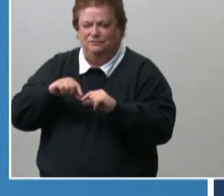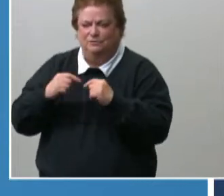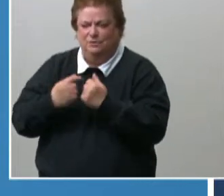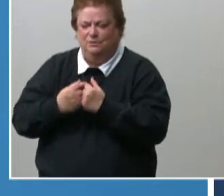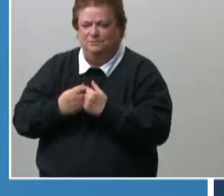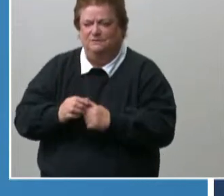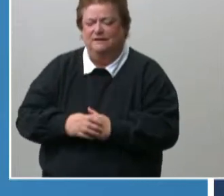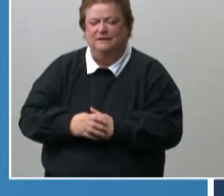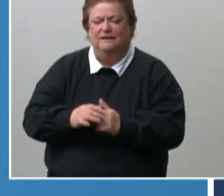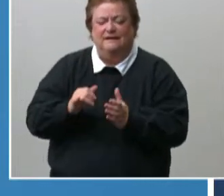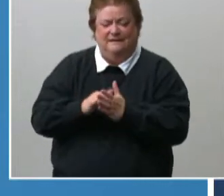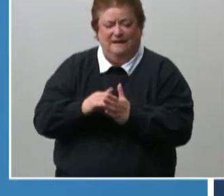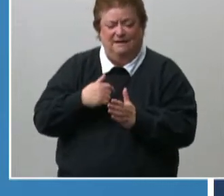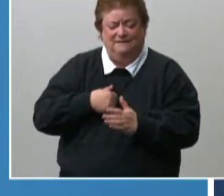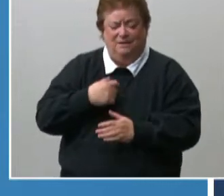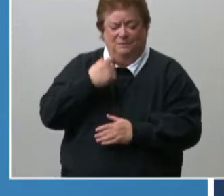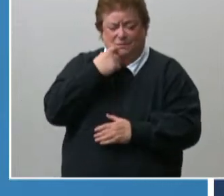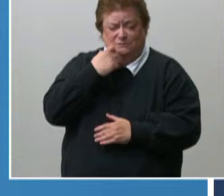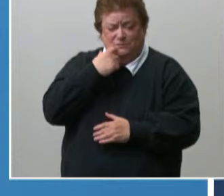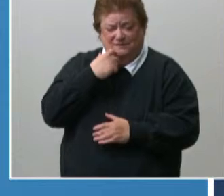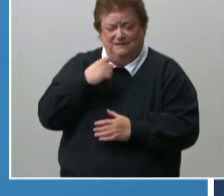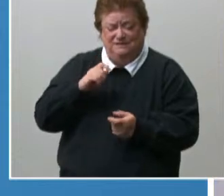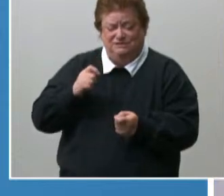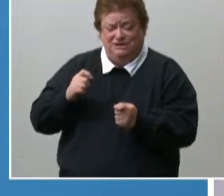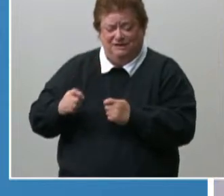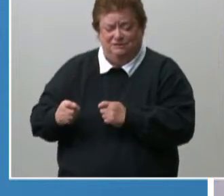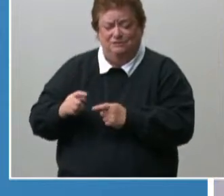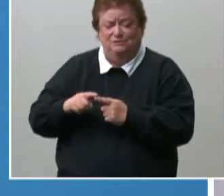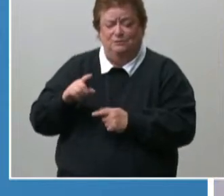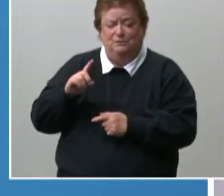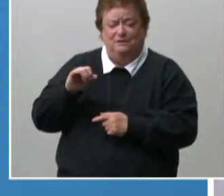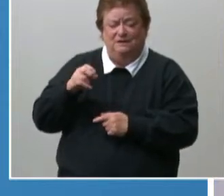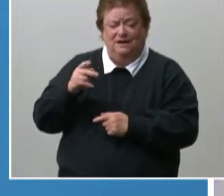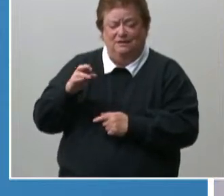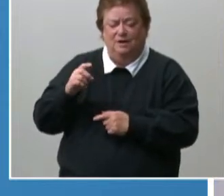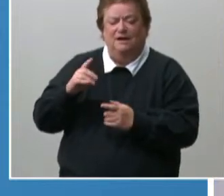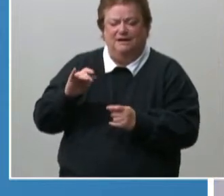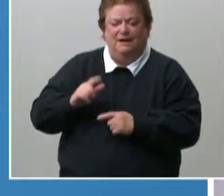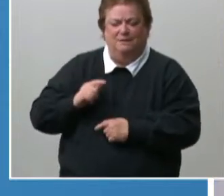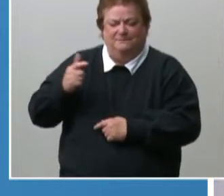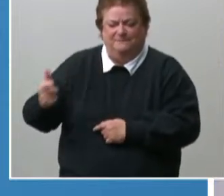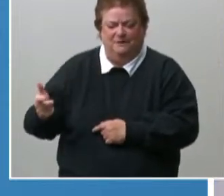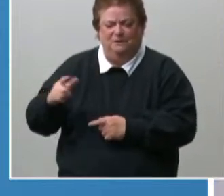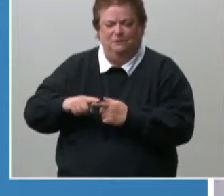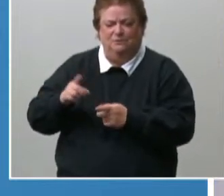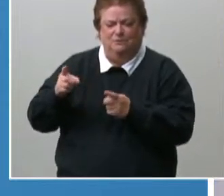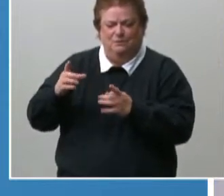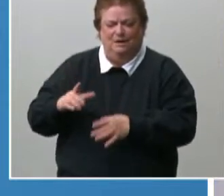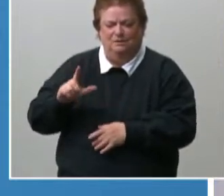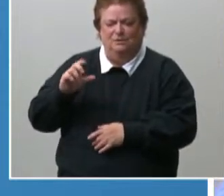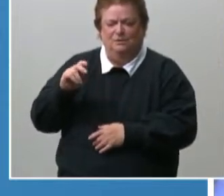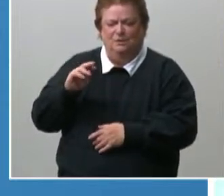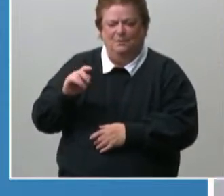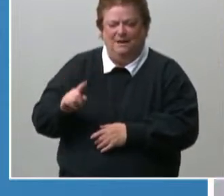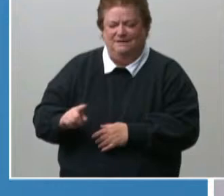is the rundown of our latest dashboard enhancements. I'm going to turn the podium back over to Director Lopez. Thank you.